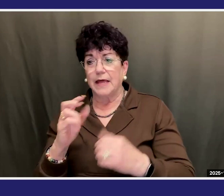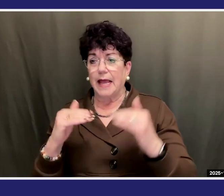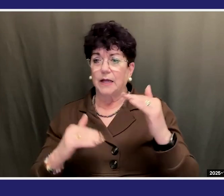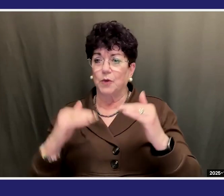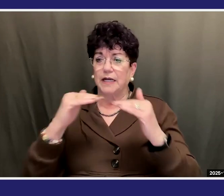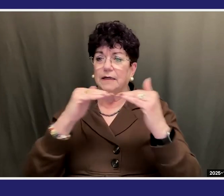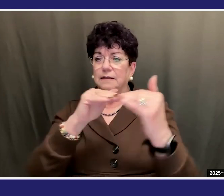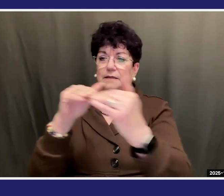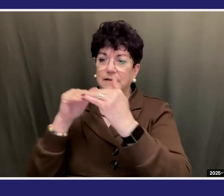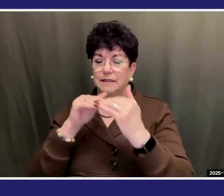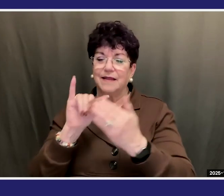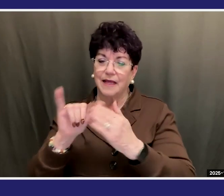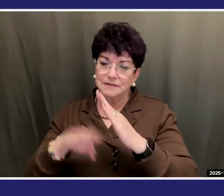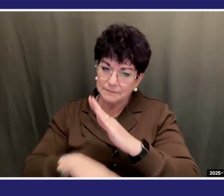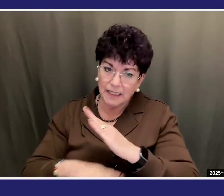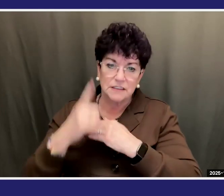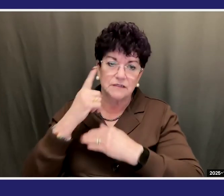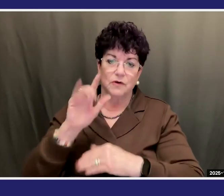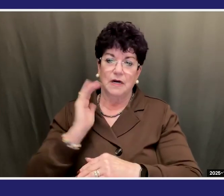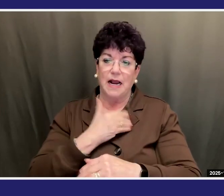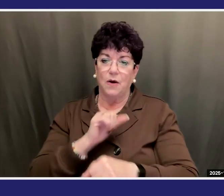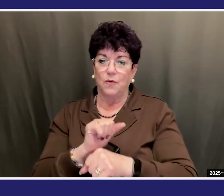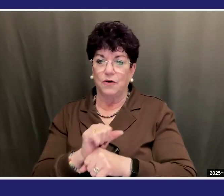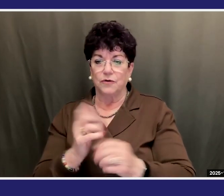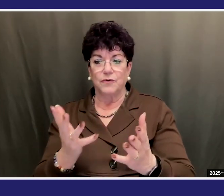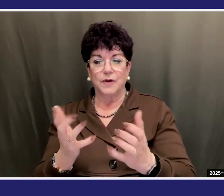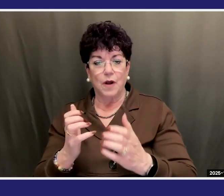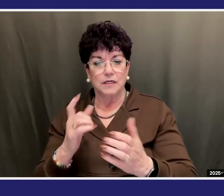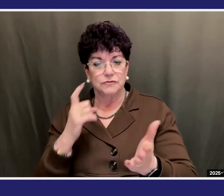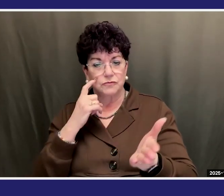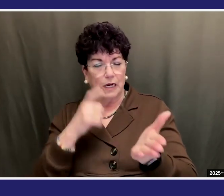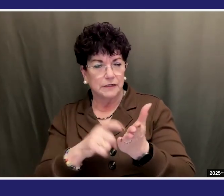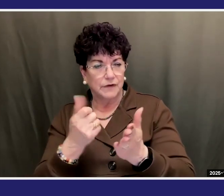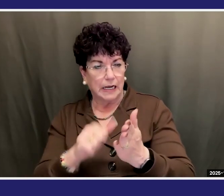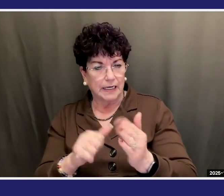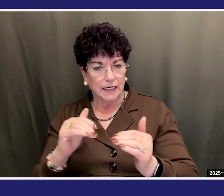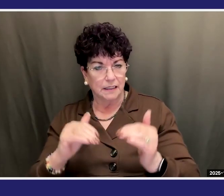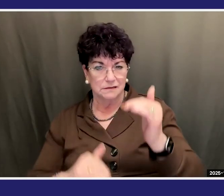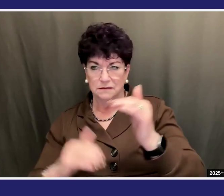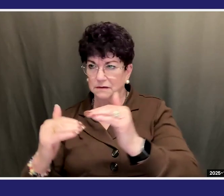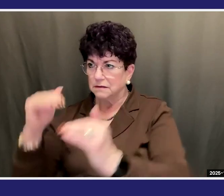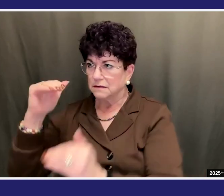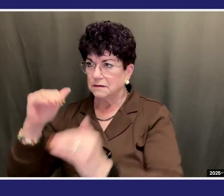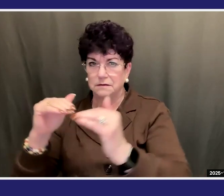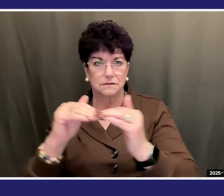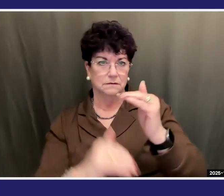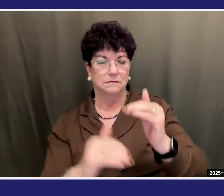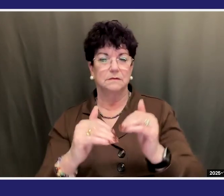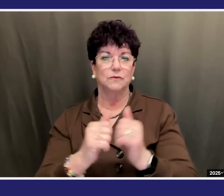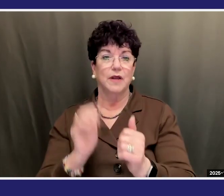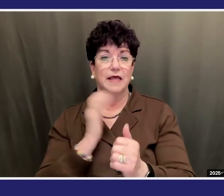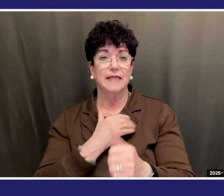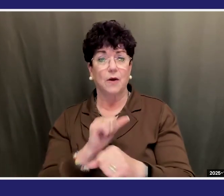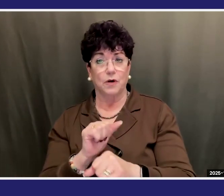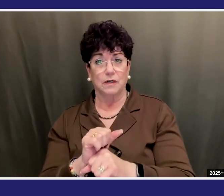is absolutely foundational to the work that we are doing, and we want to be able to identify disparities in the work that we're doing. And